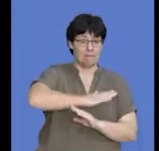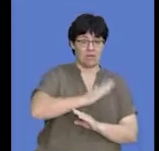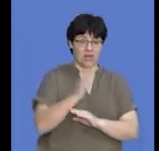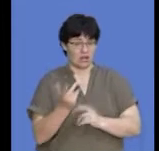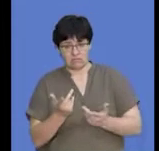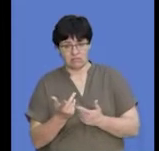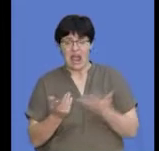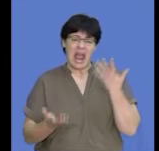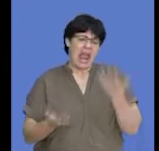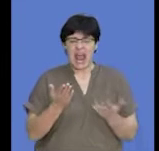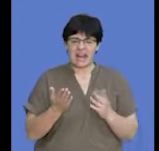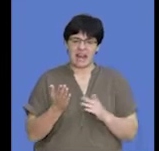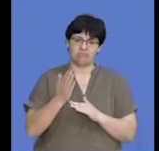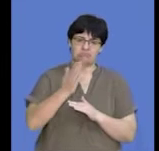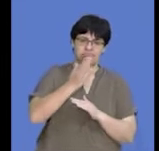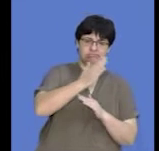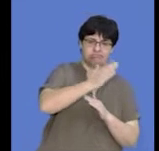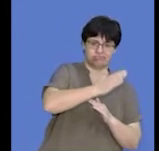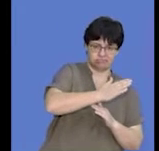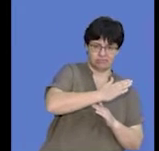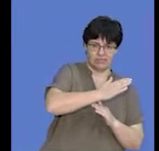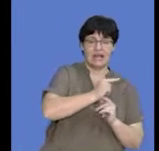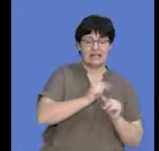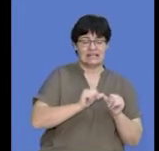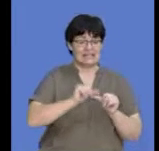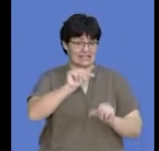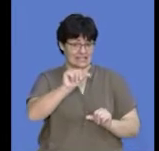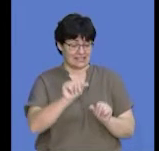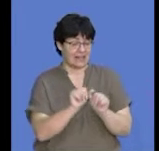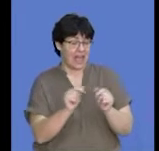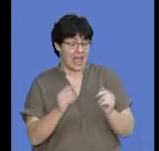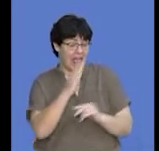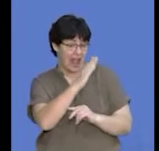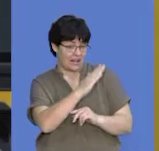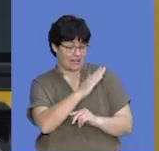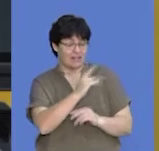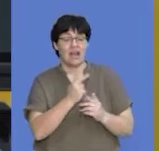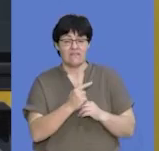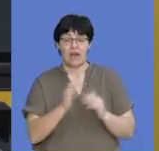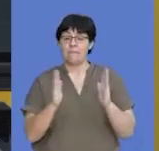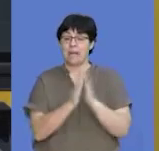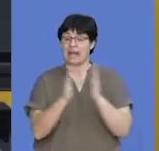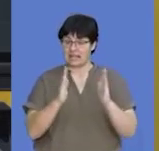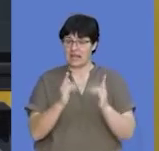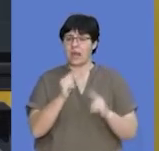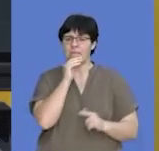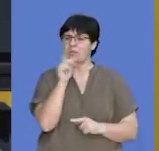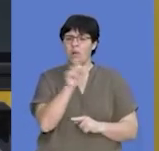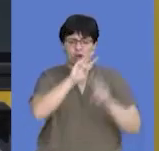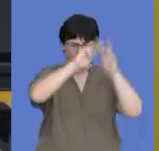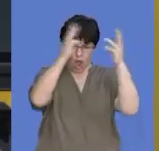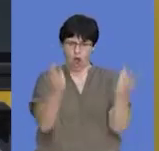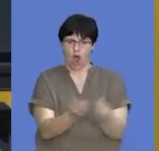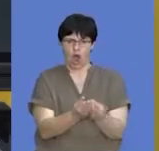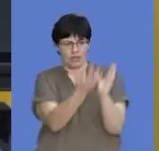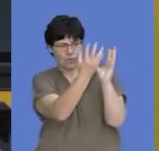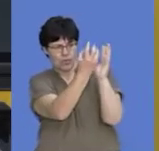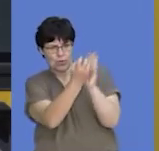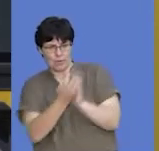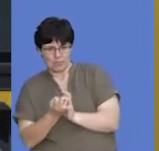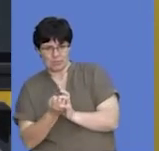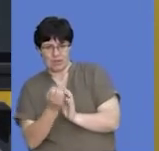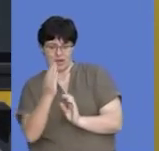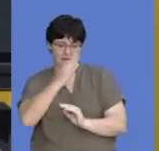any bearing is the angular distance. And when it comes to magnetic bearing, we're talking about the Earth and how it